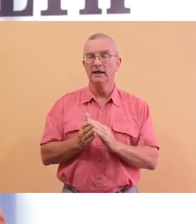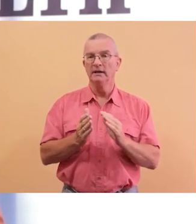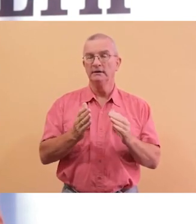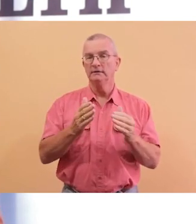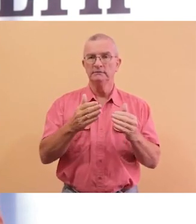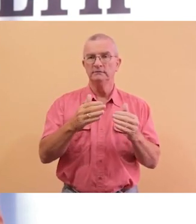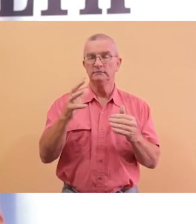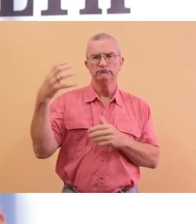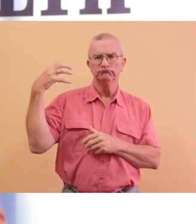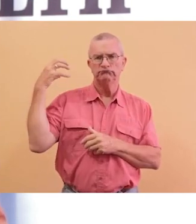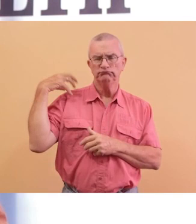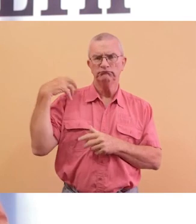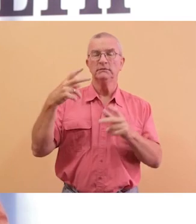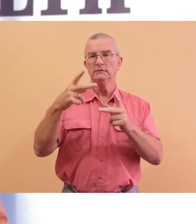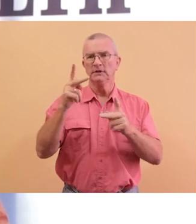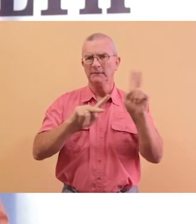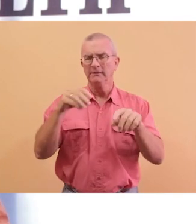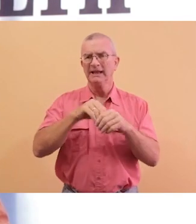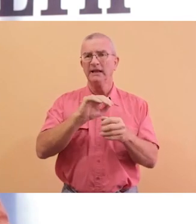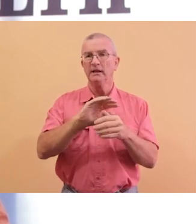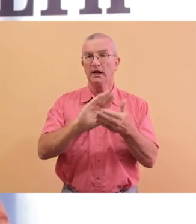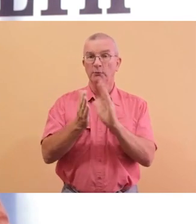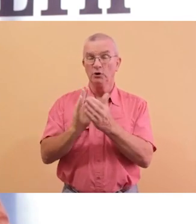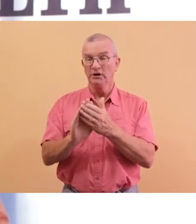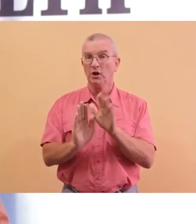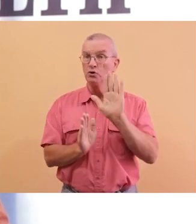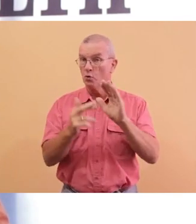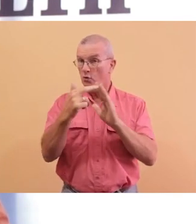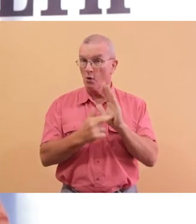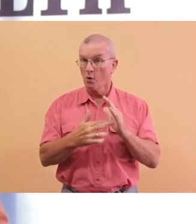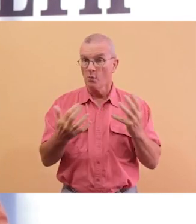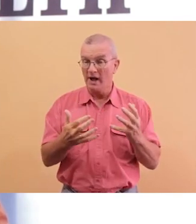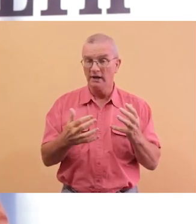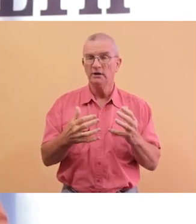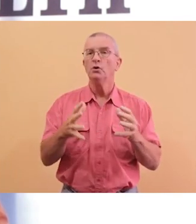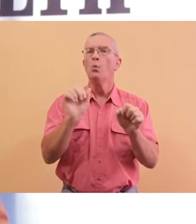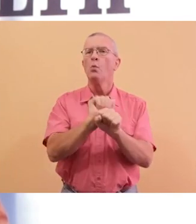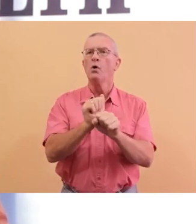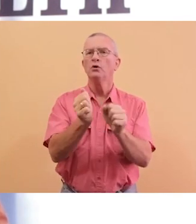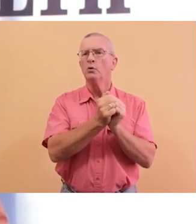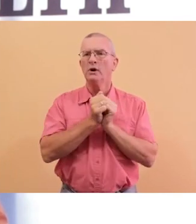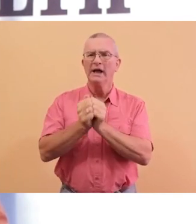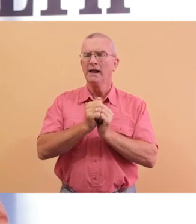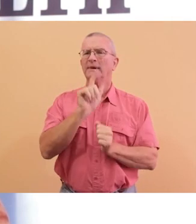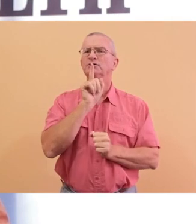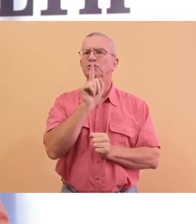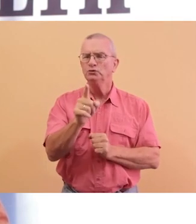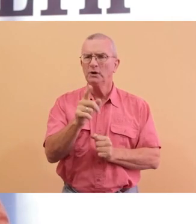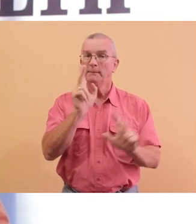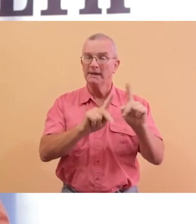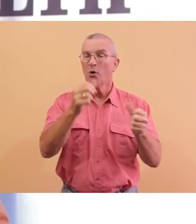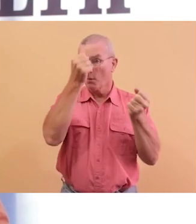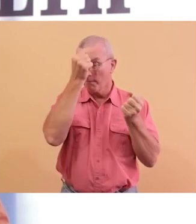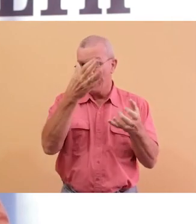gatekeepers, and prominent members of the community, your role is to work collectively to ensure compliance